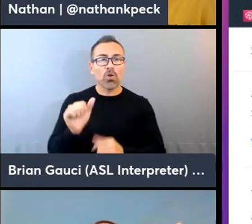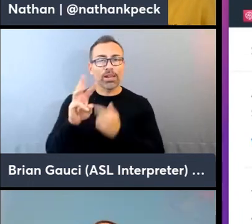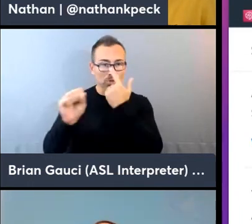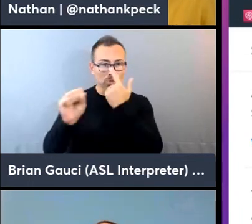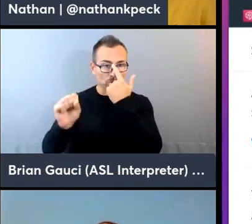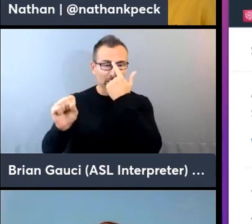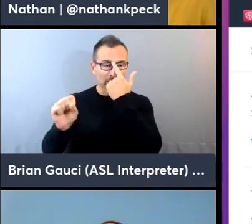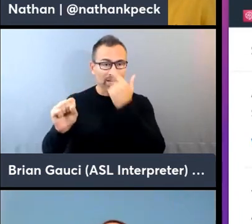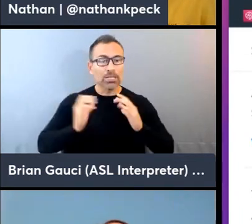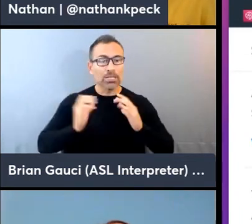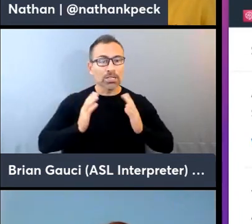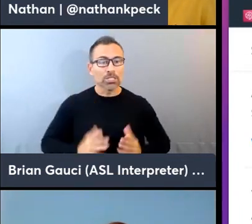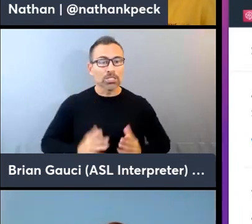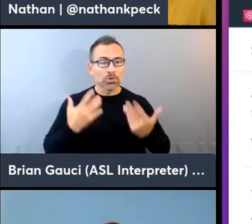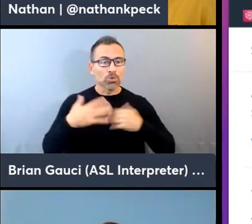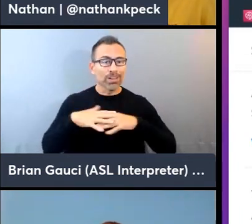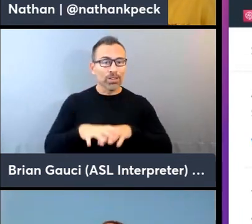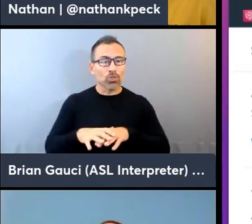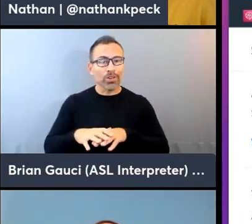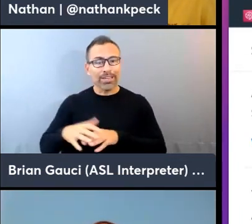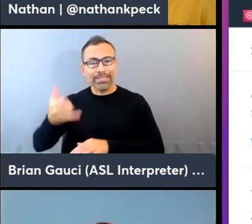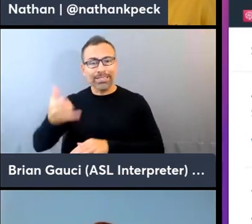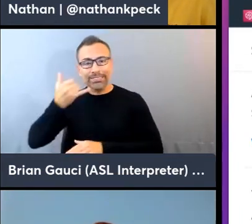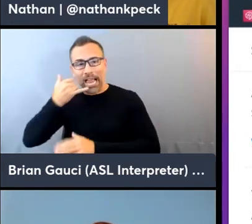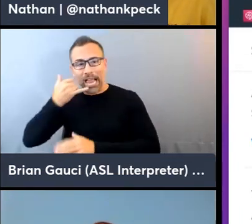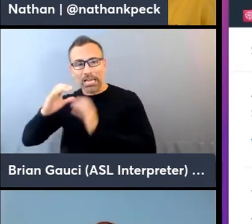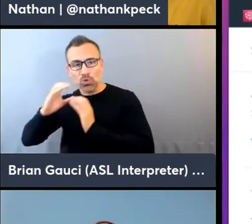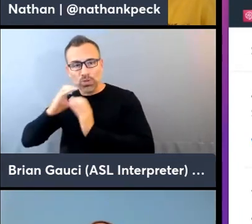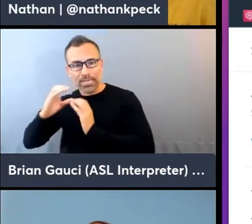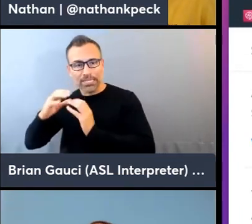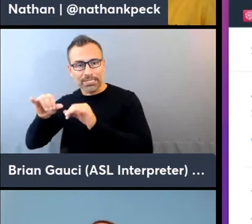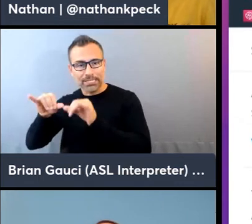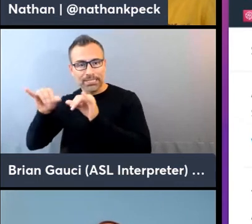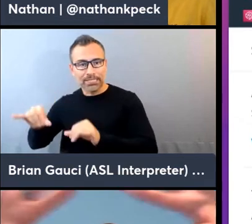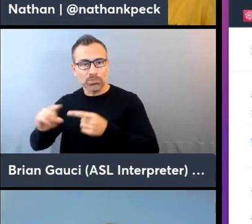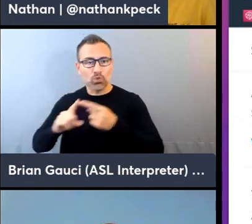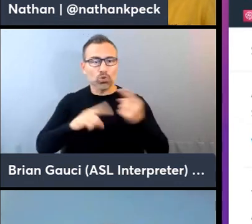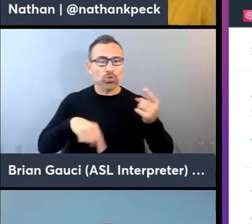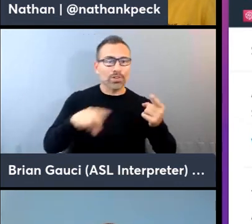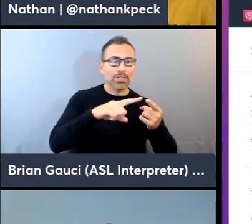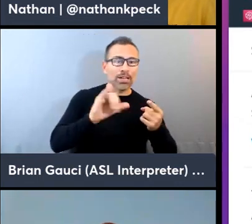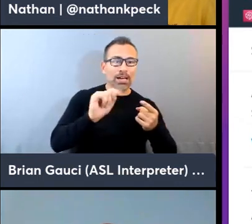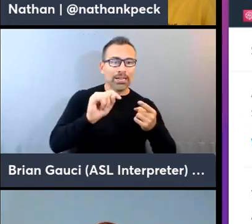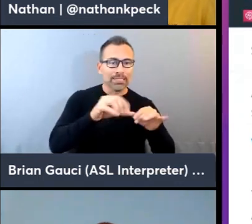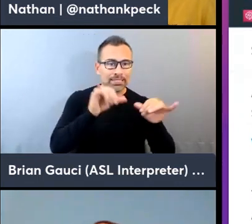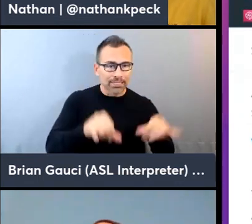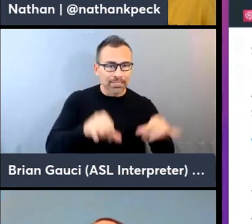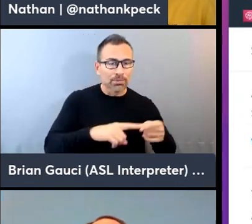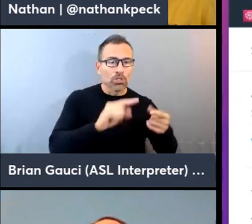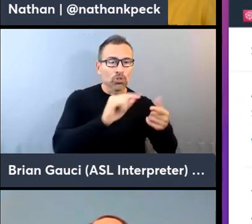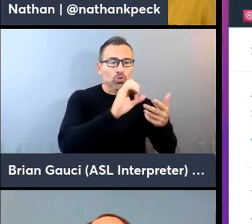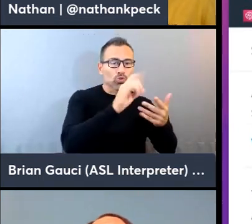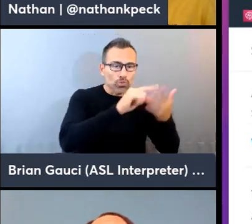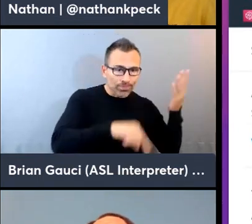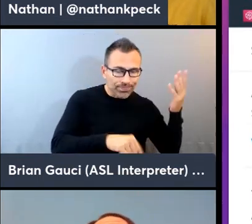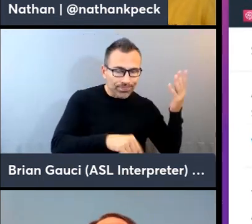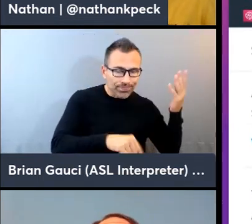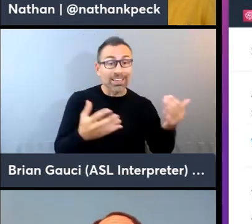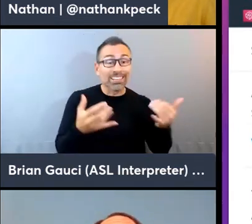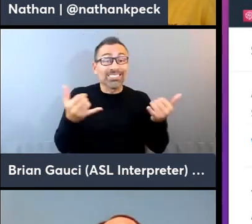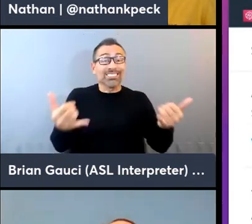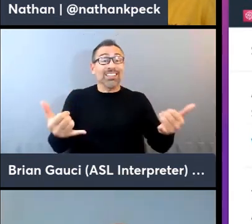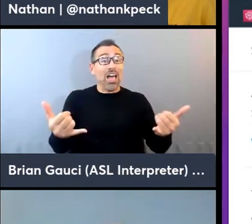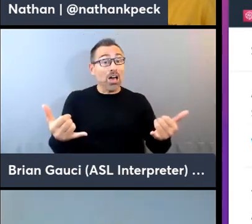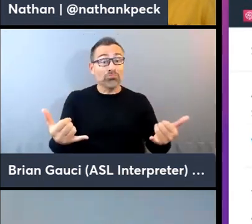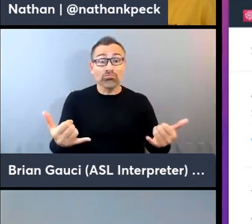integrate telecommunication systems to their ITSM tools, all that stuff. And now it's just time, right? It's been